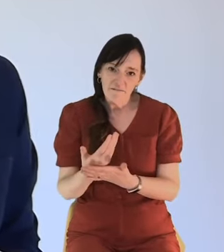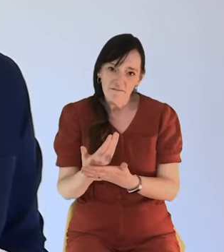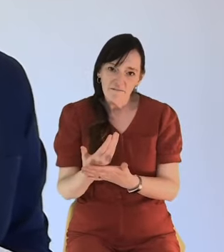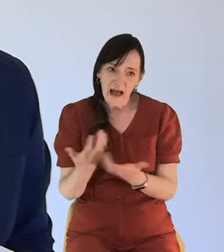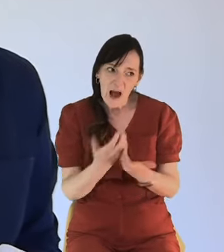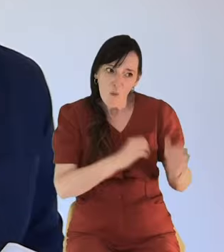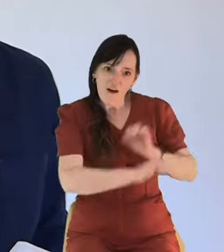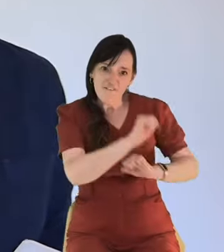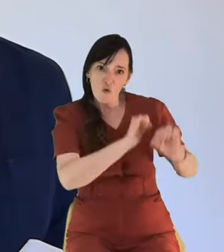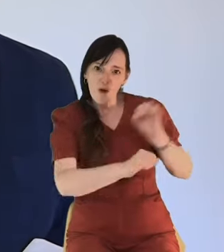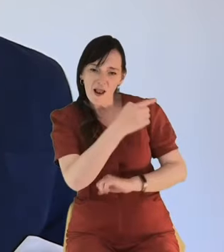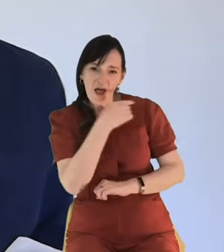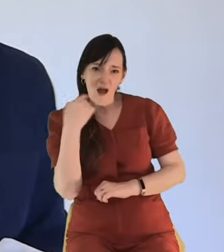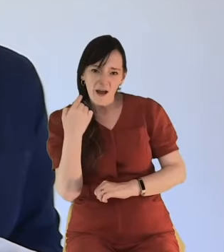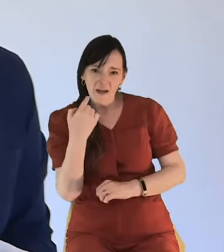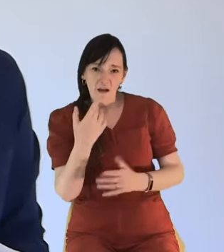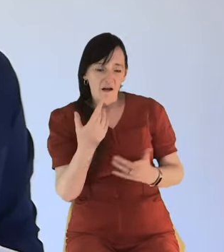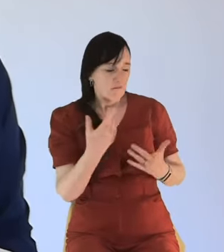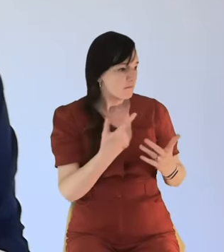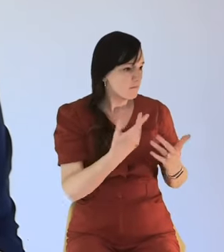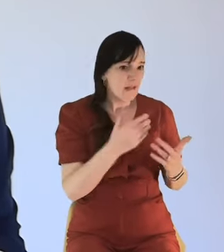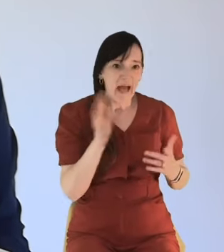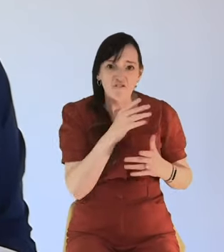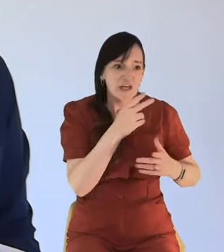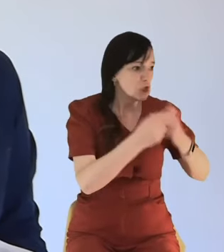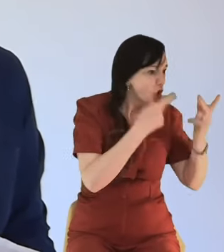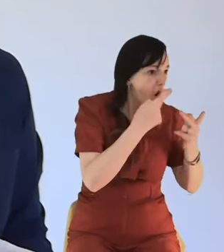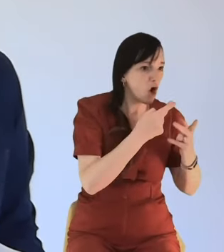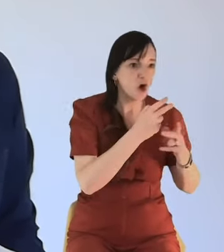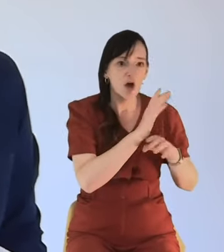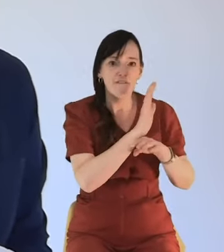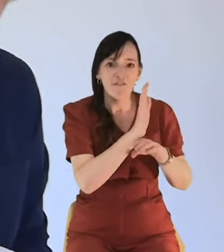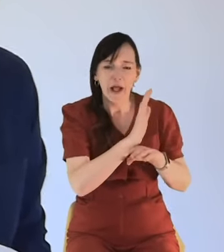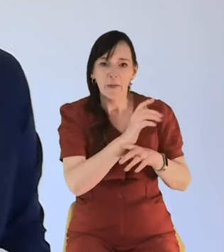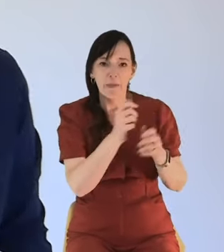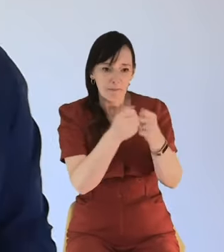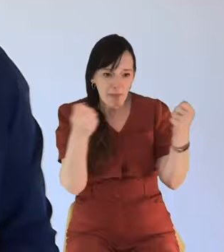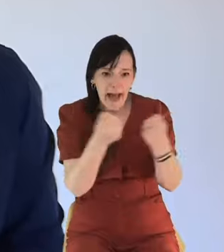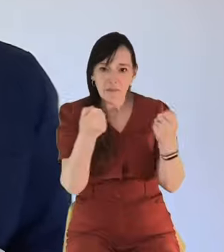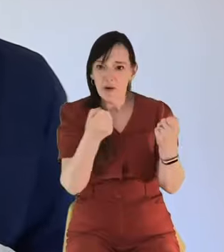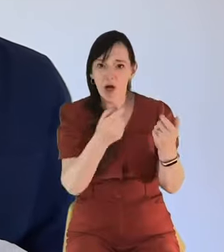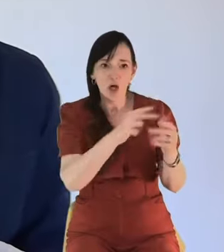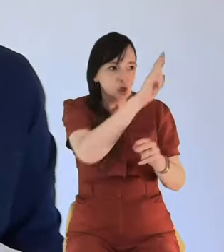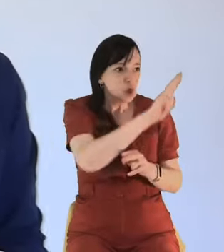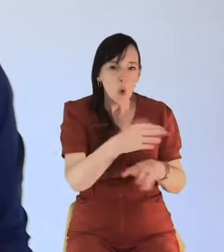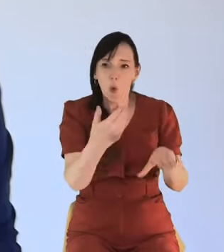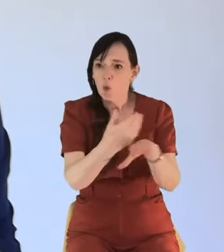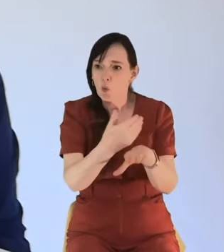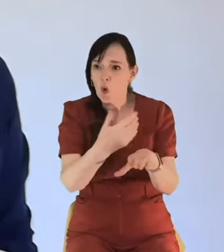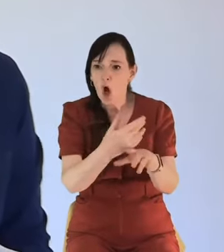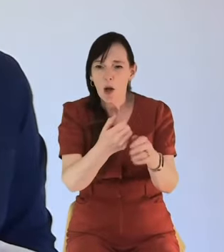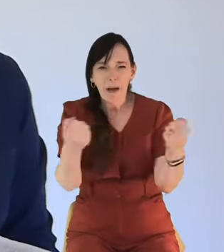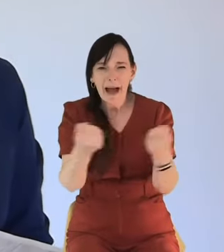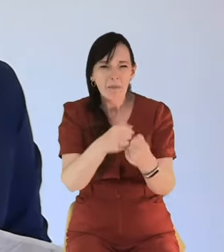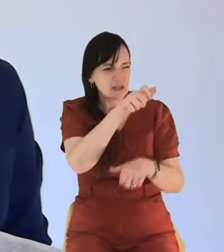The voices in the papers, every film we see, every song we hear, the voices at school and in college, at work, saying, how